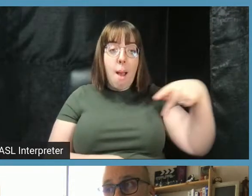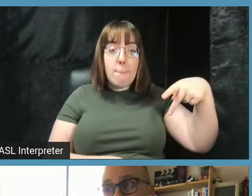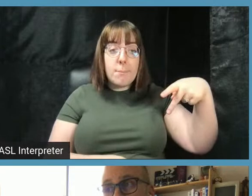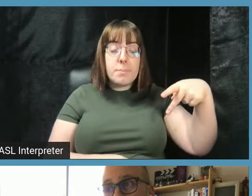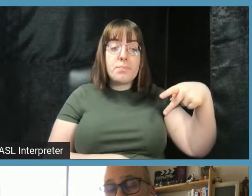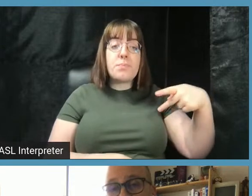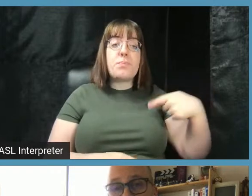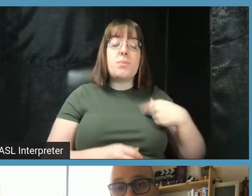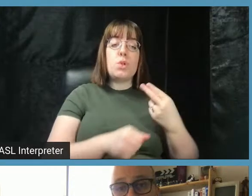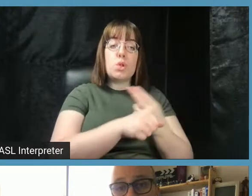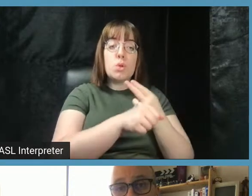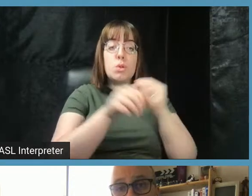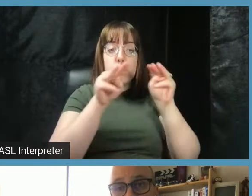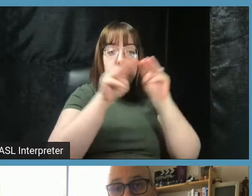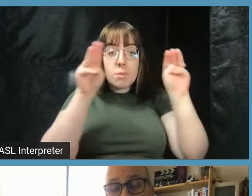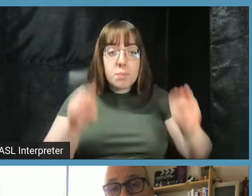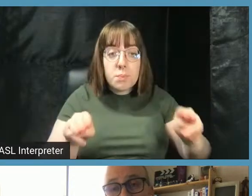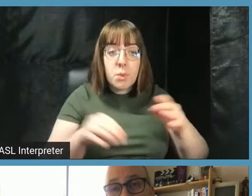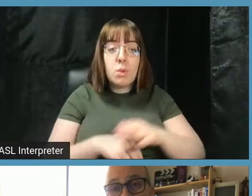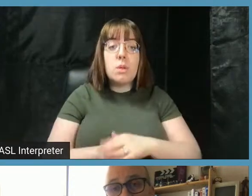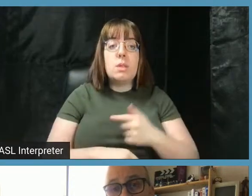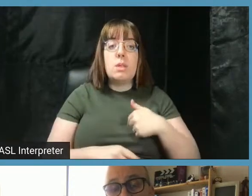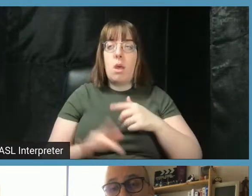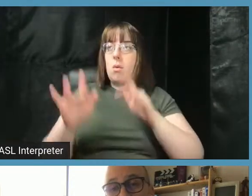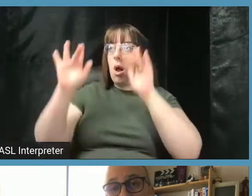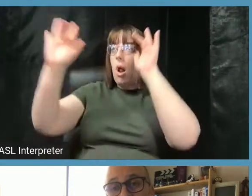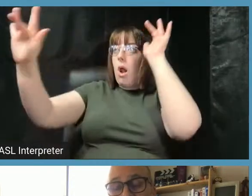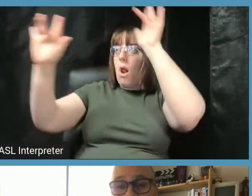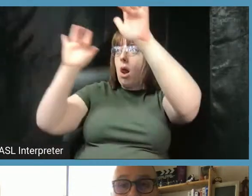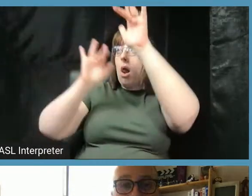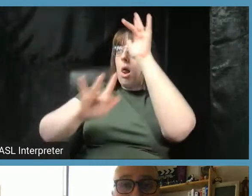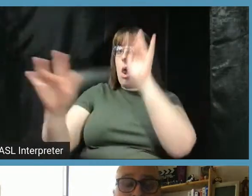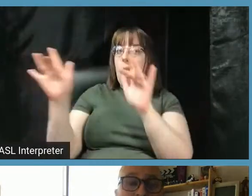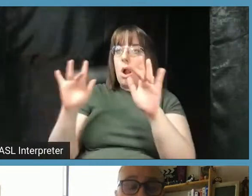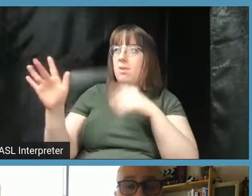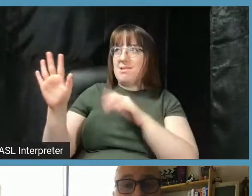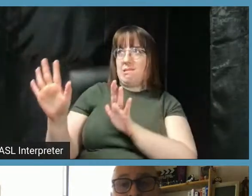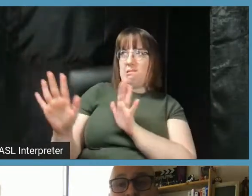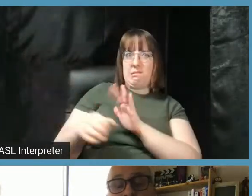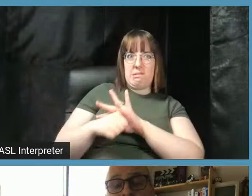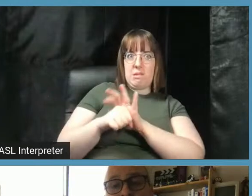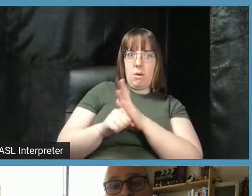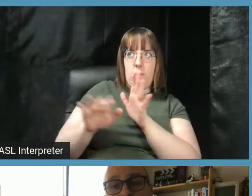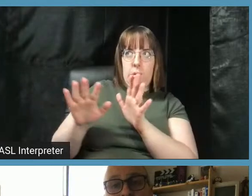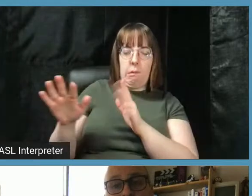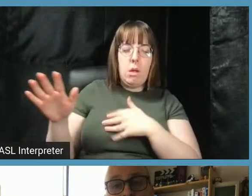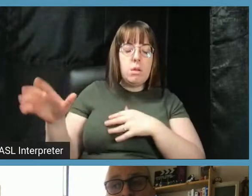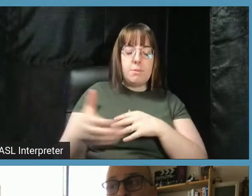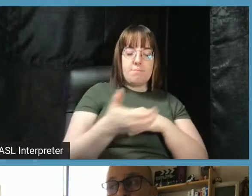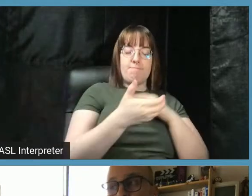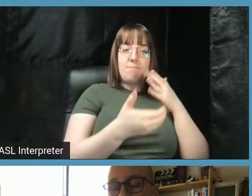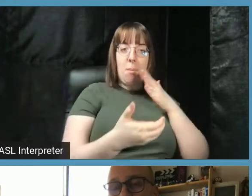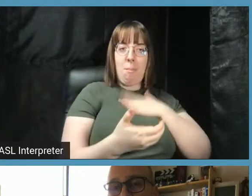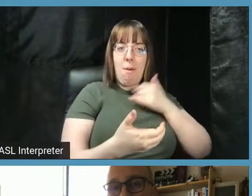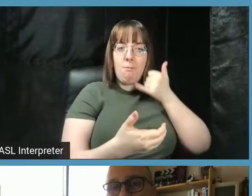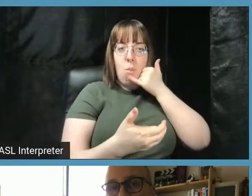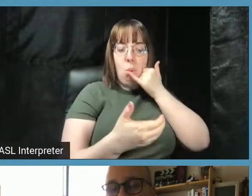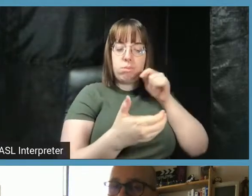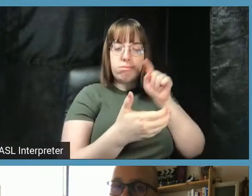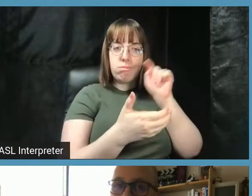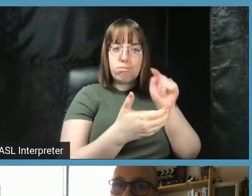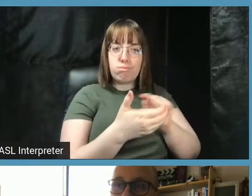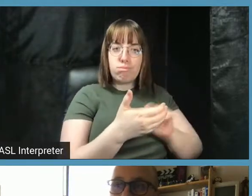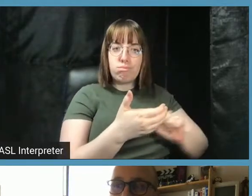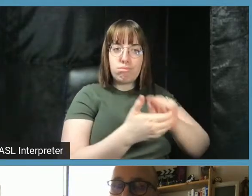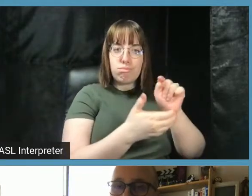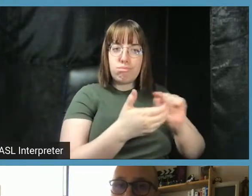by museums that get away from the touchscreen, allow people to use their own mobile device as a mouse on the touch screens that are in gallery. So